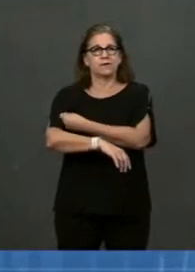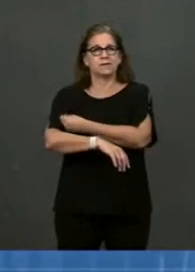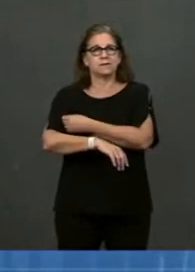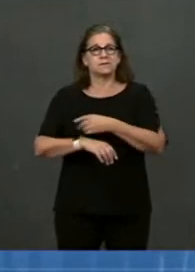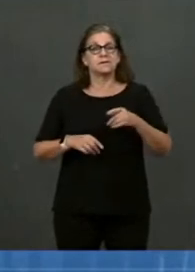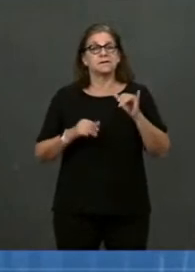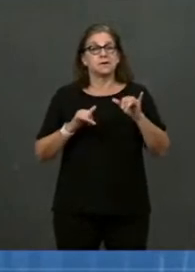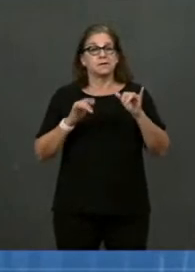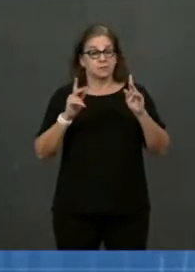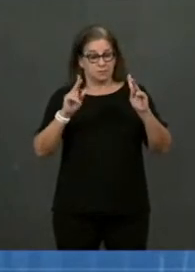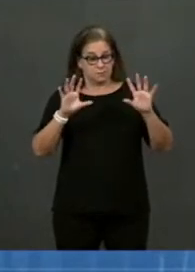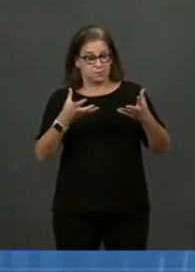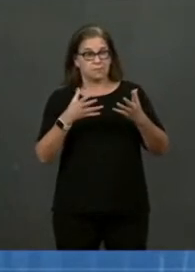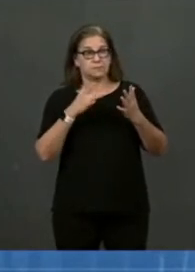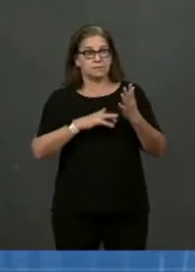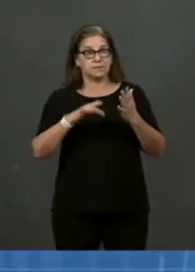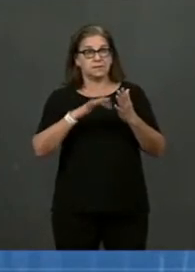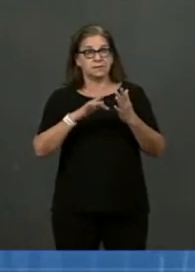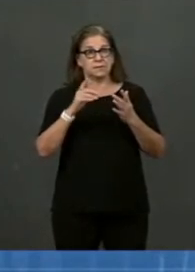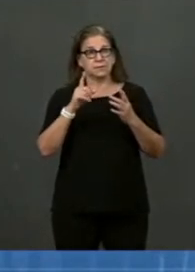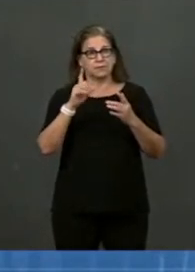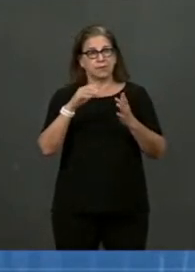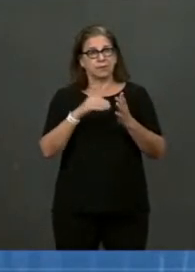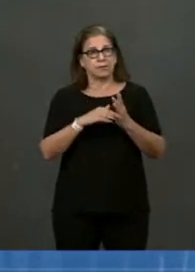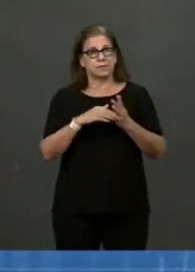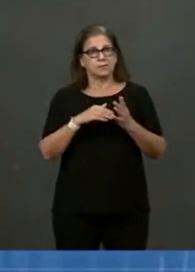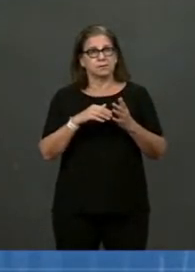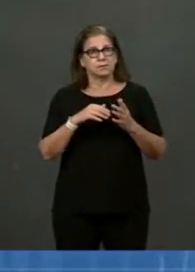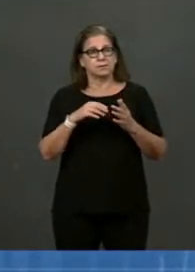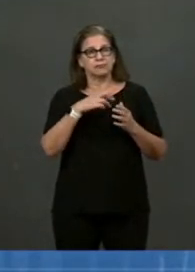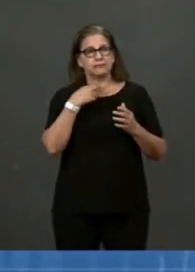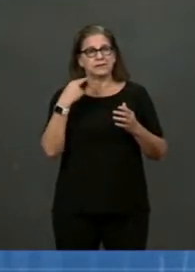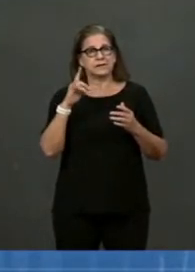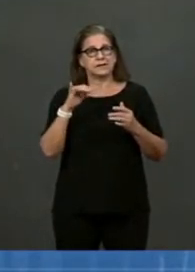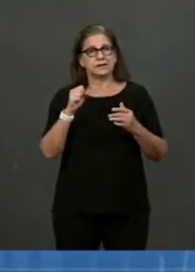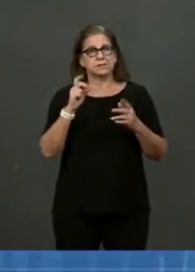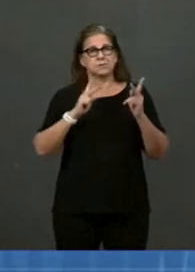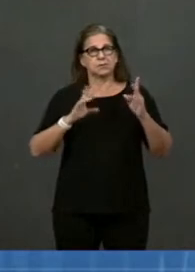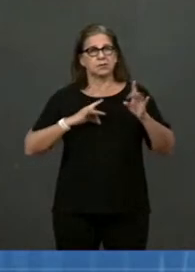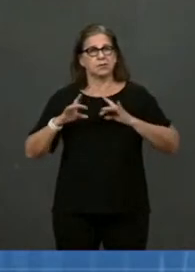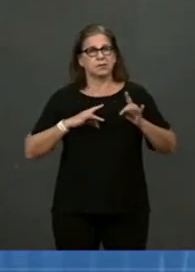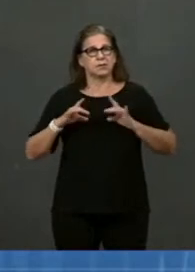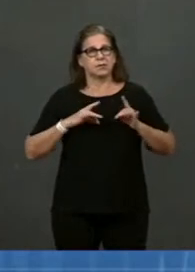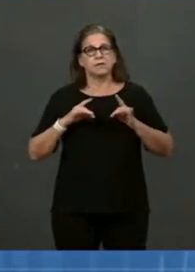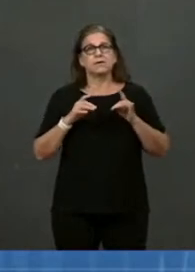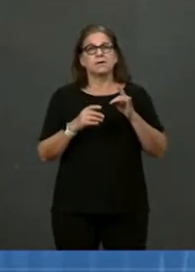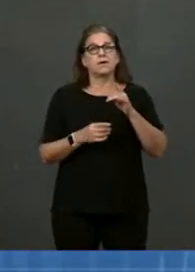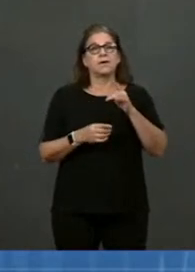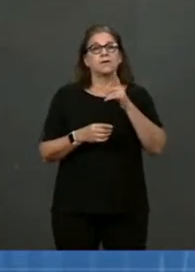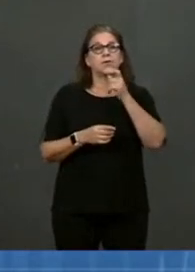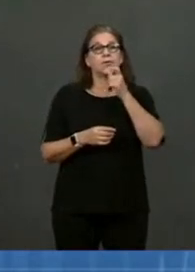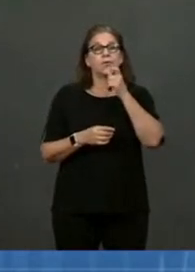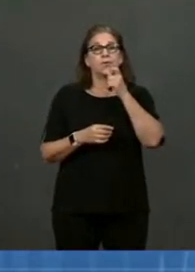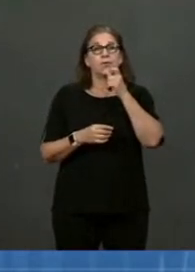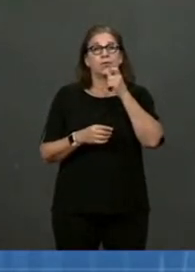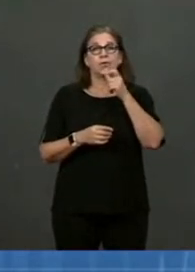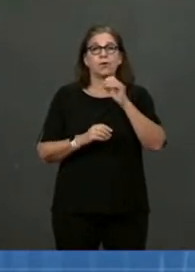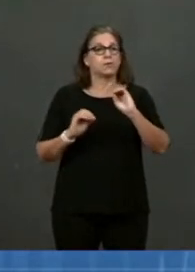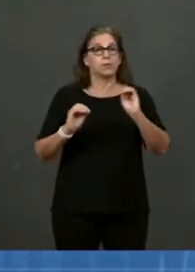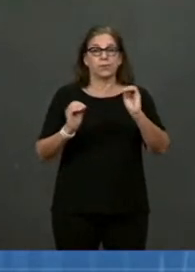this slide is that if you look at the confirmed infections in yellow of people who've not been boosted